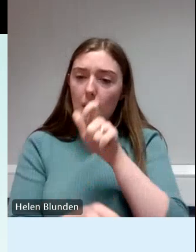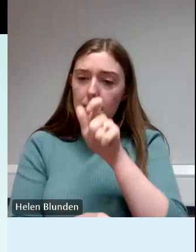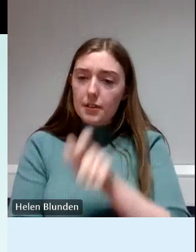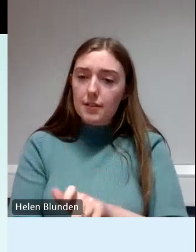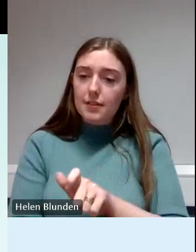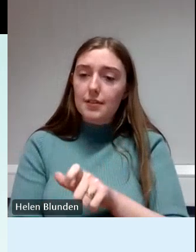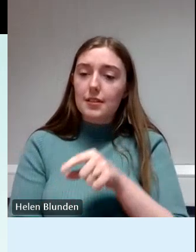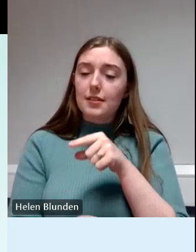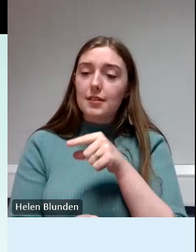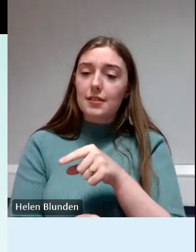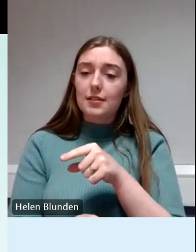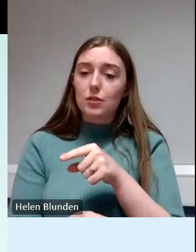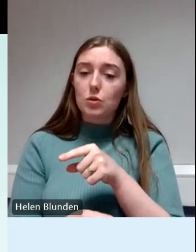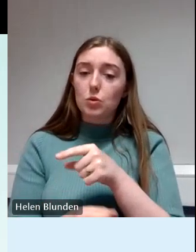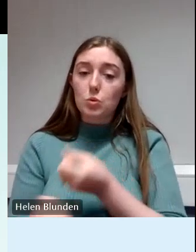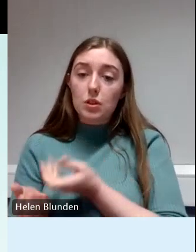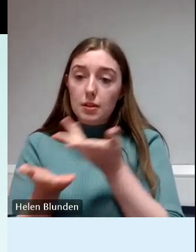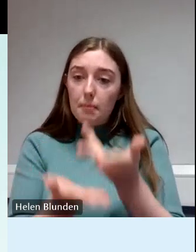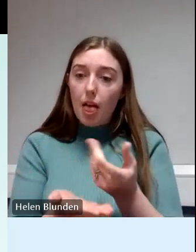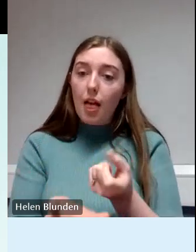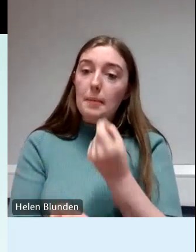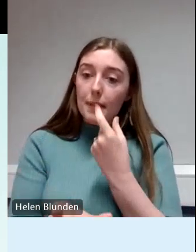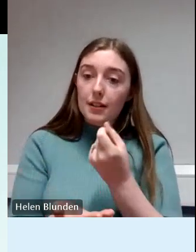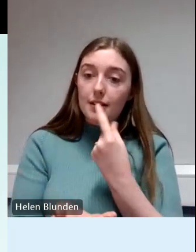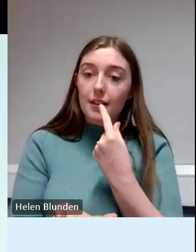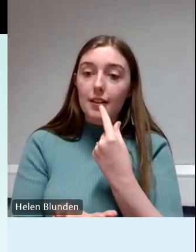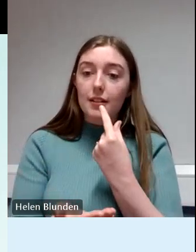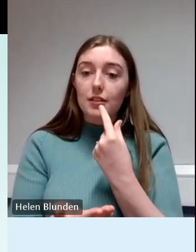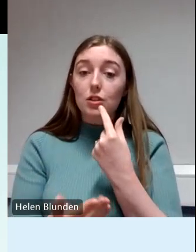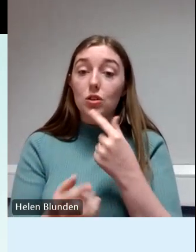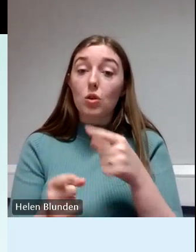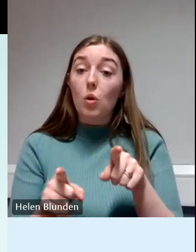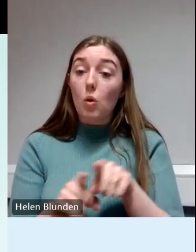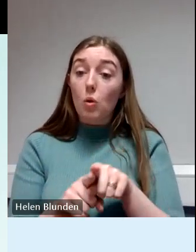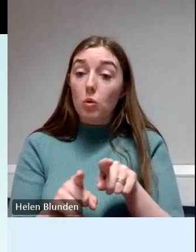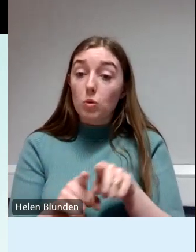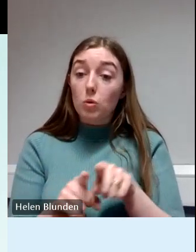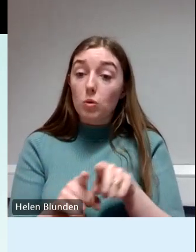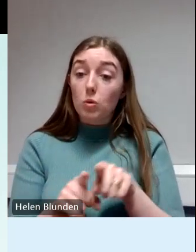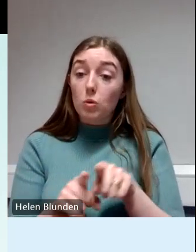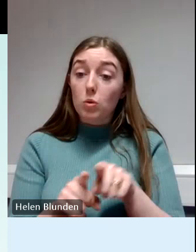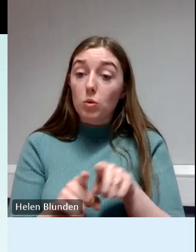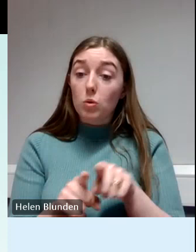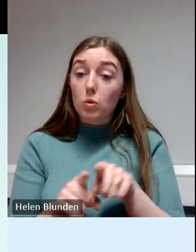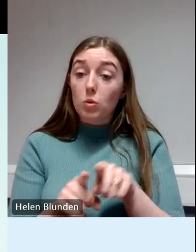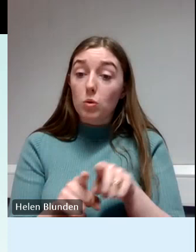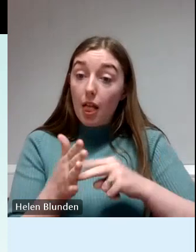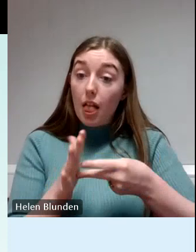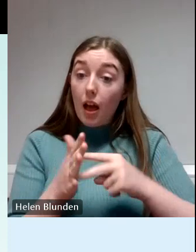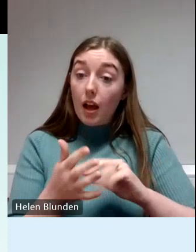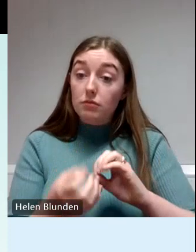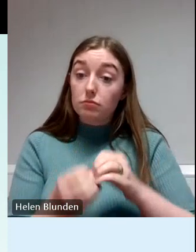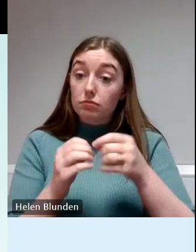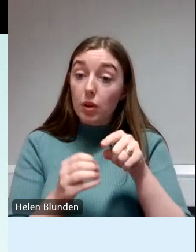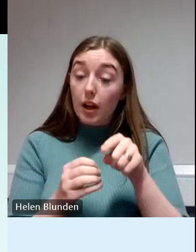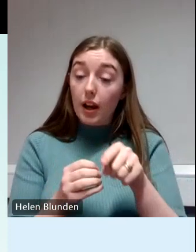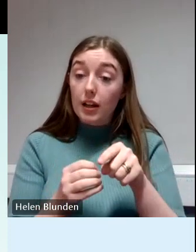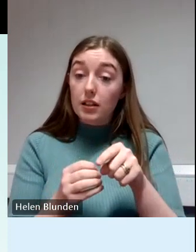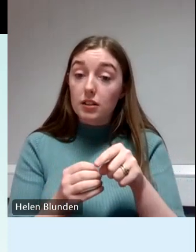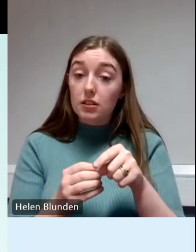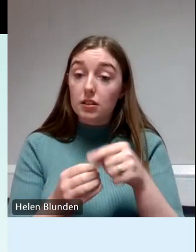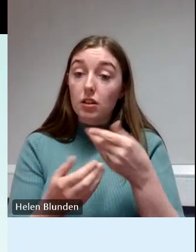to supply the medication and a care plan for the